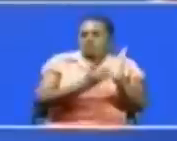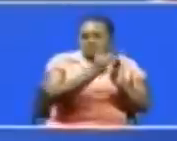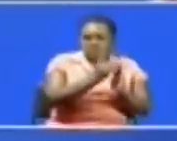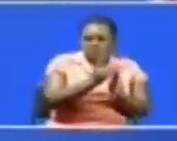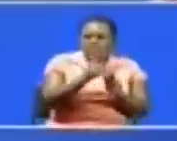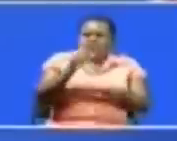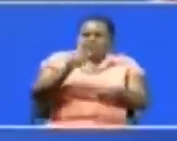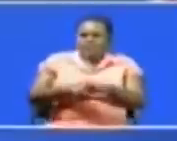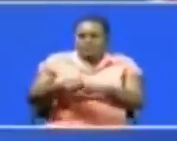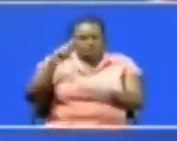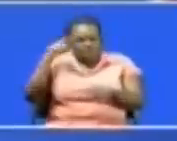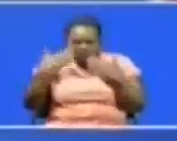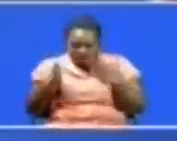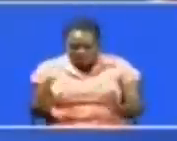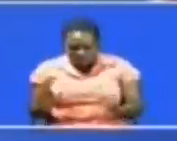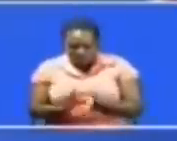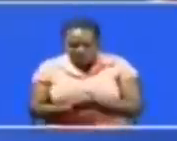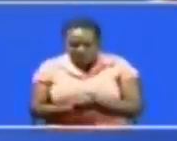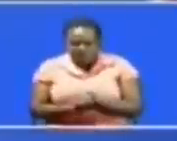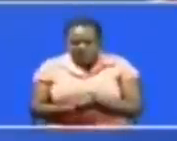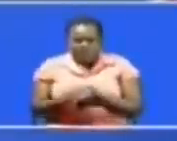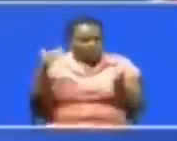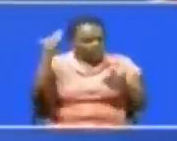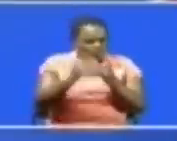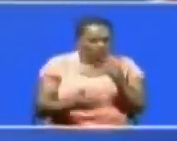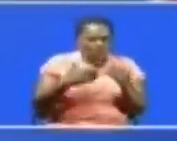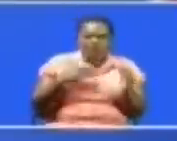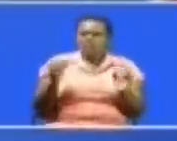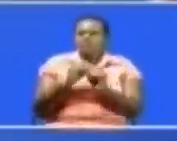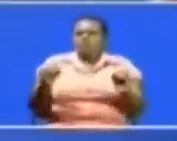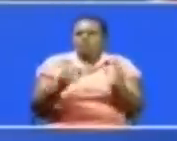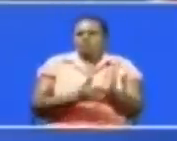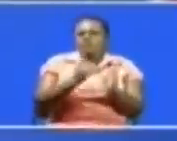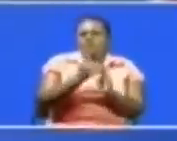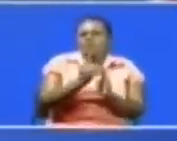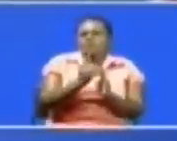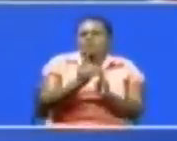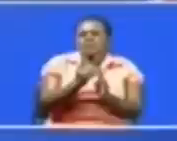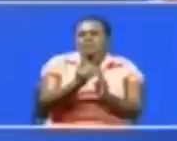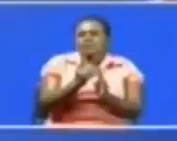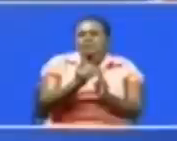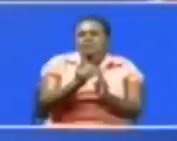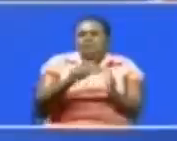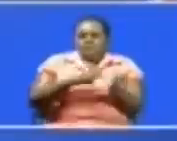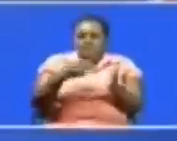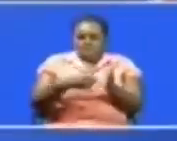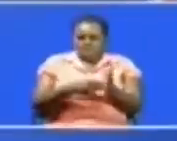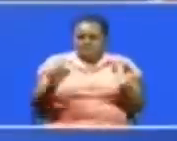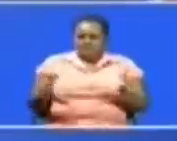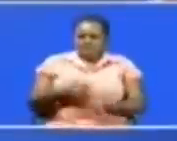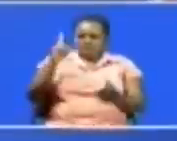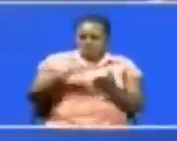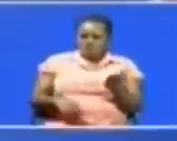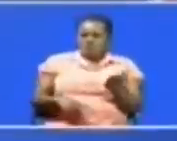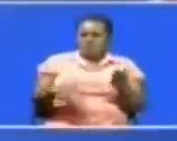even when you think you've done a lot. Mm-hmm. There's never an end to development, so to say. Yeah. And therefore, as a result, you'll find